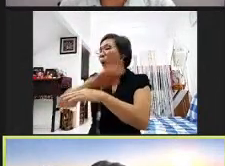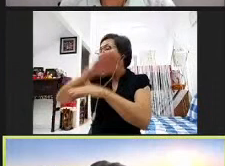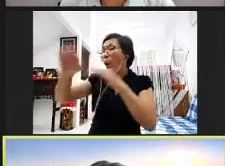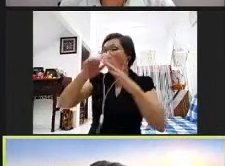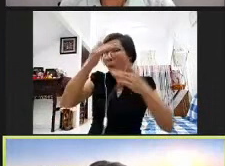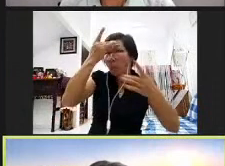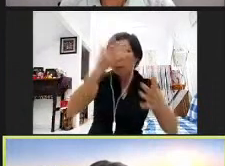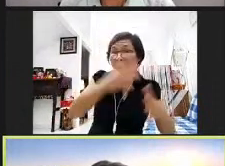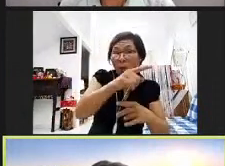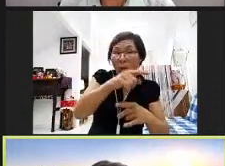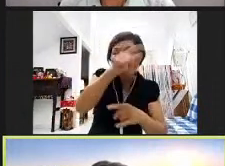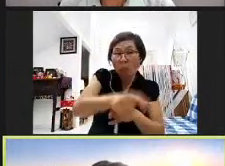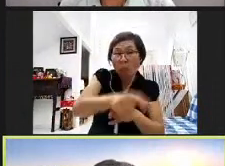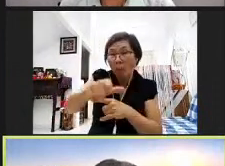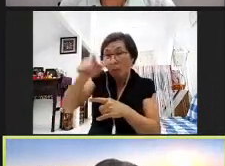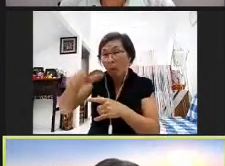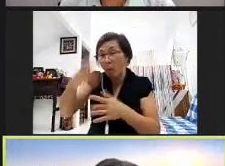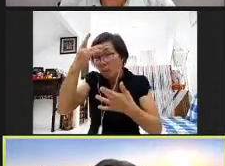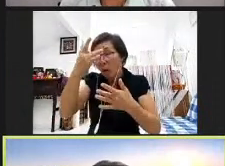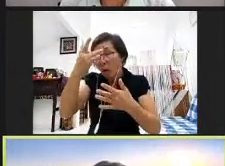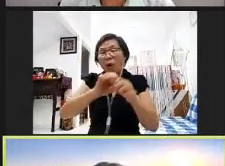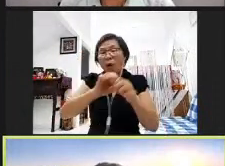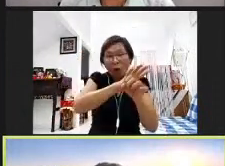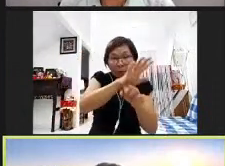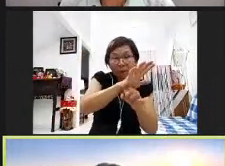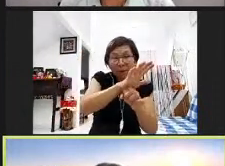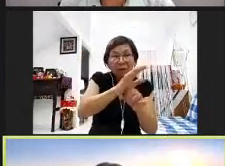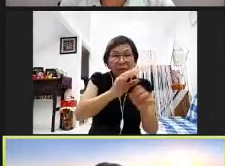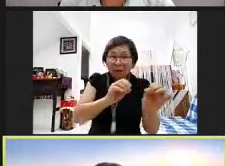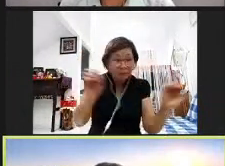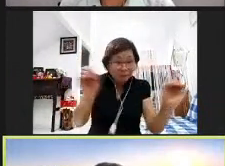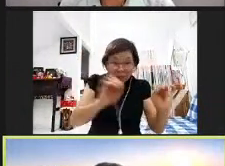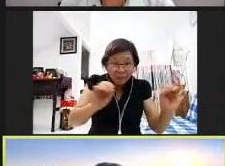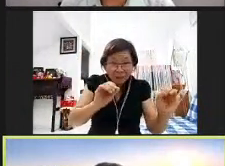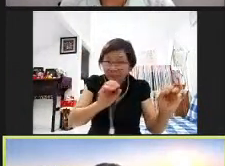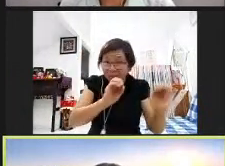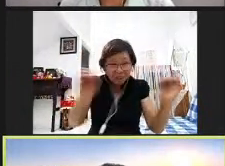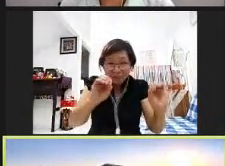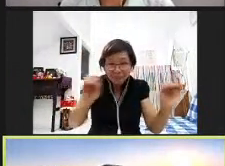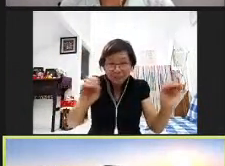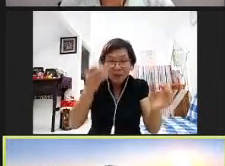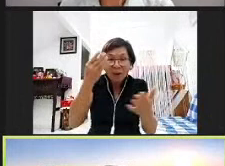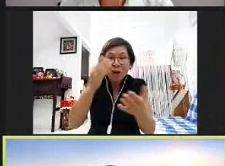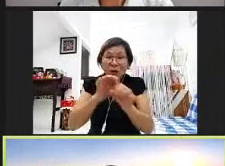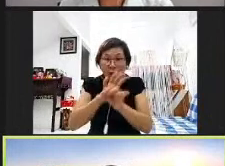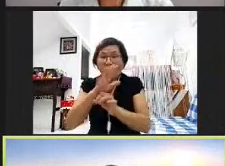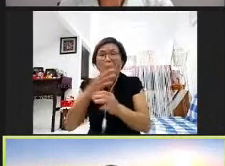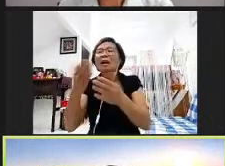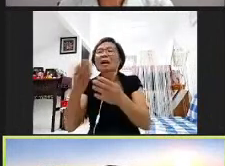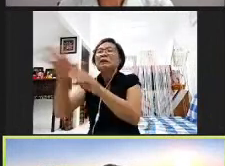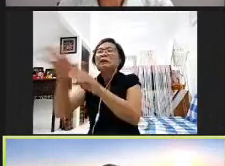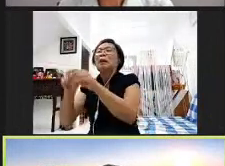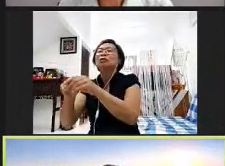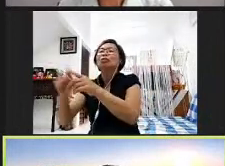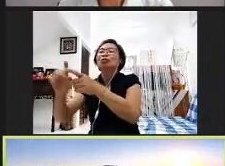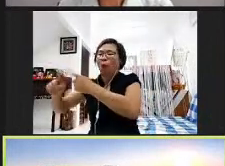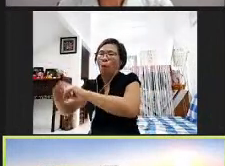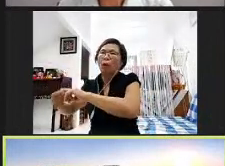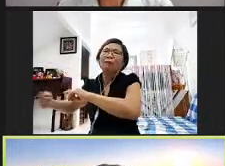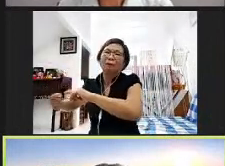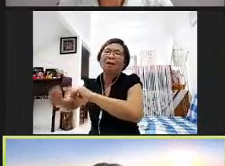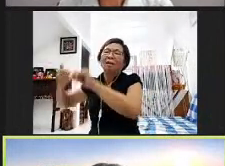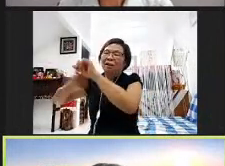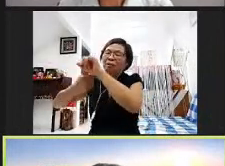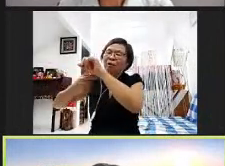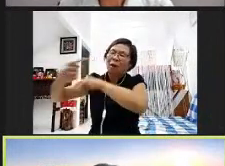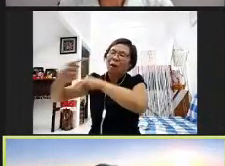as COVID-19 until proven otherwise, including our own colleagues. Now, every day we